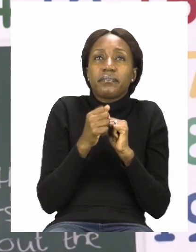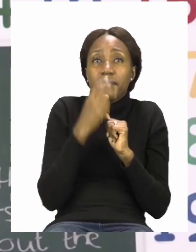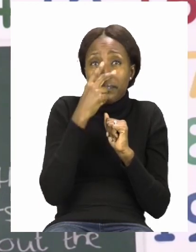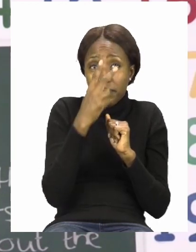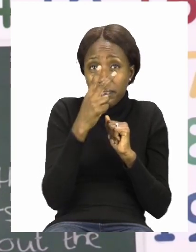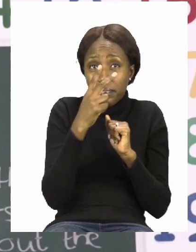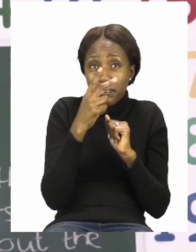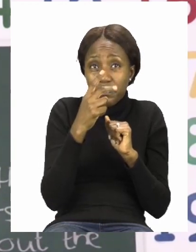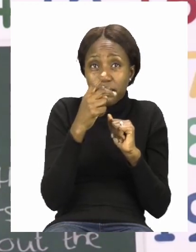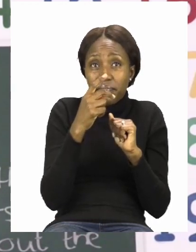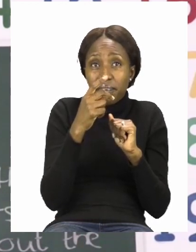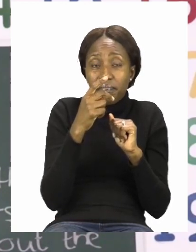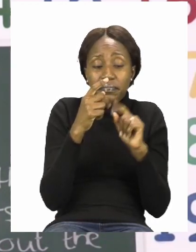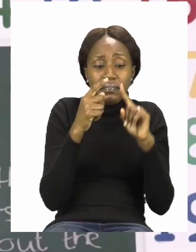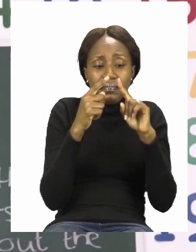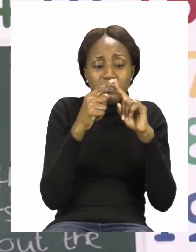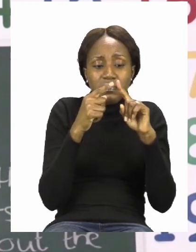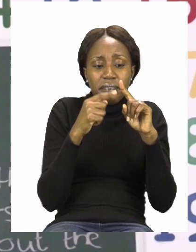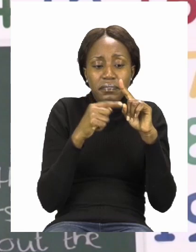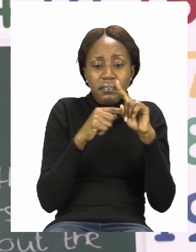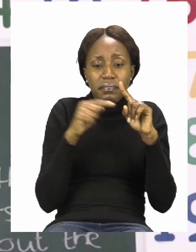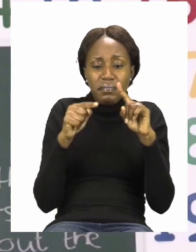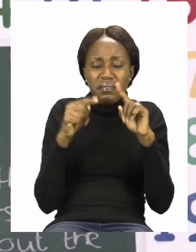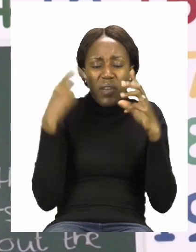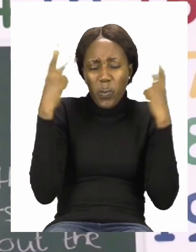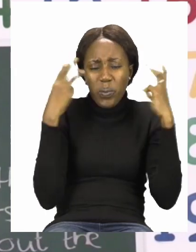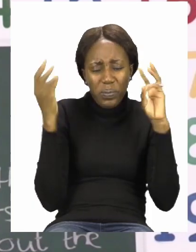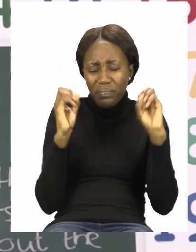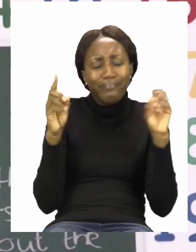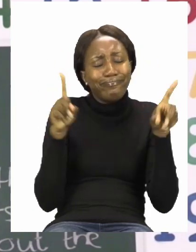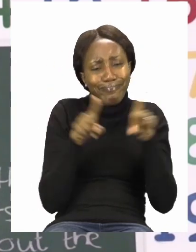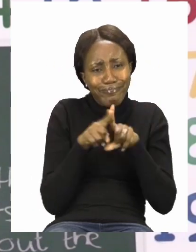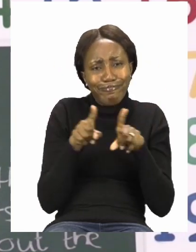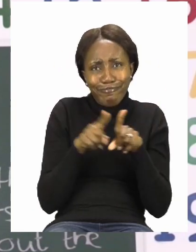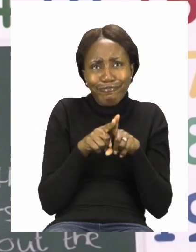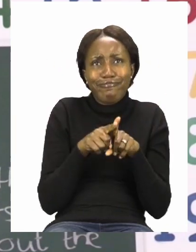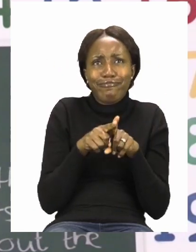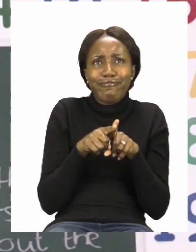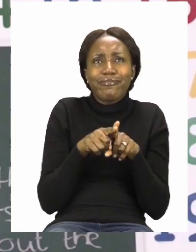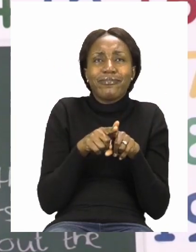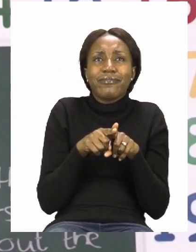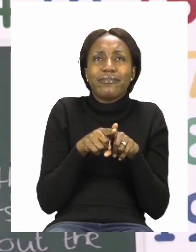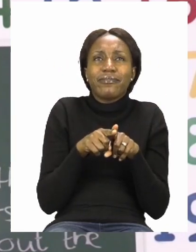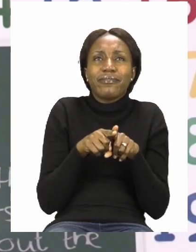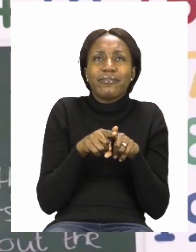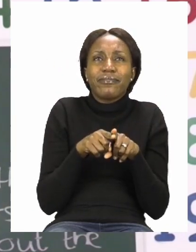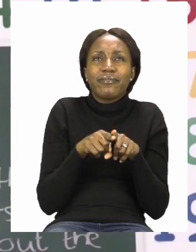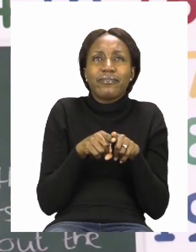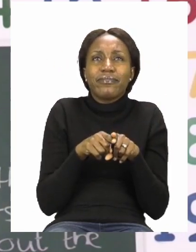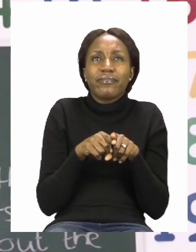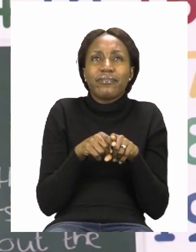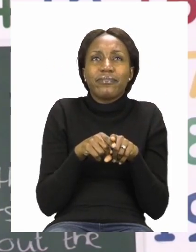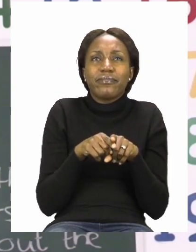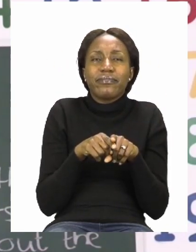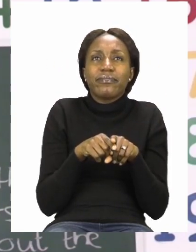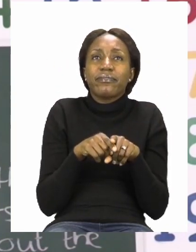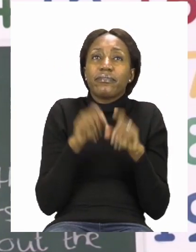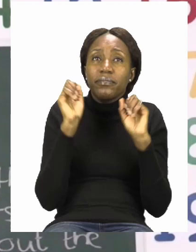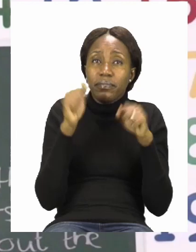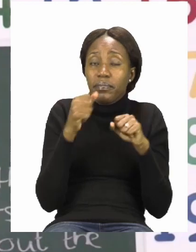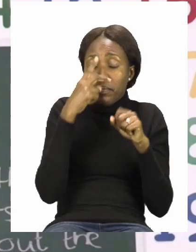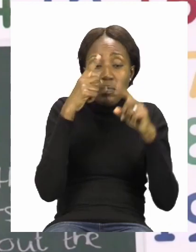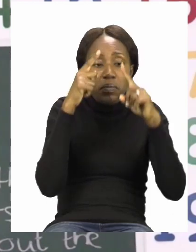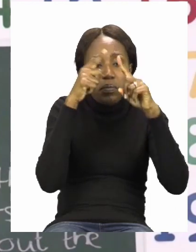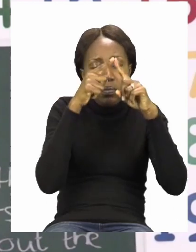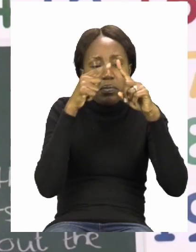this, don't worry, it is still a triangle. Just make sure that when you are looking for it, you look for the